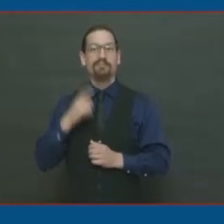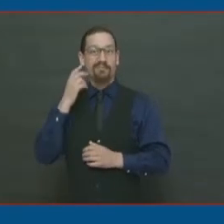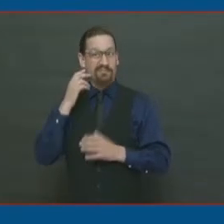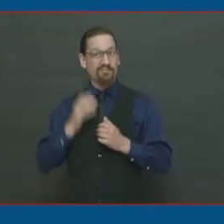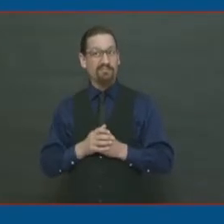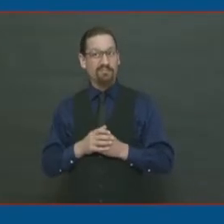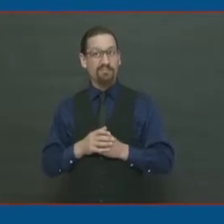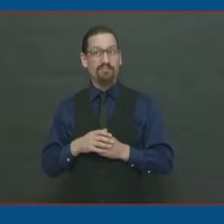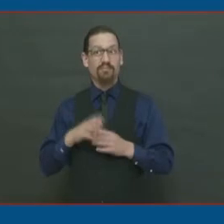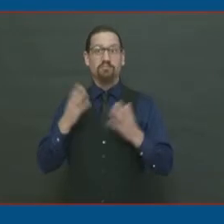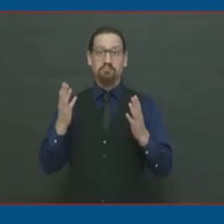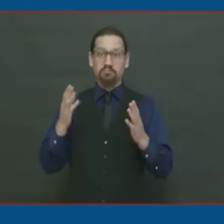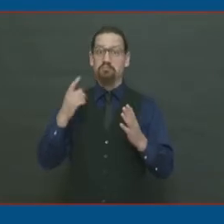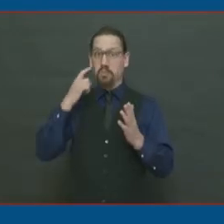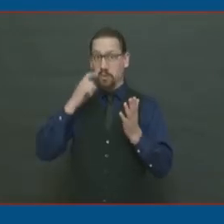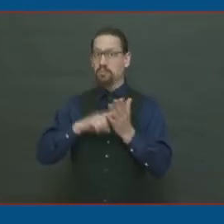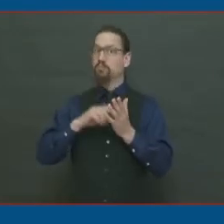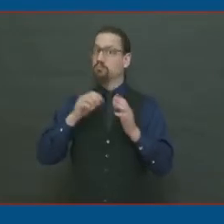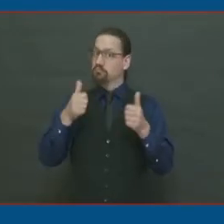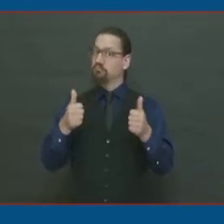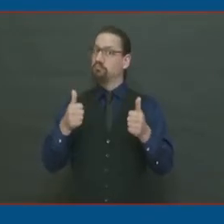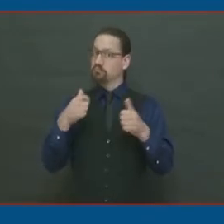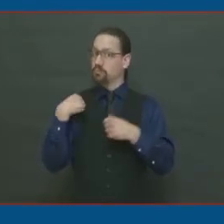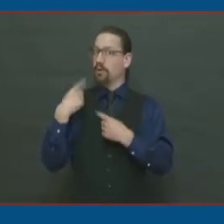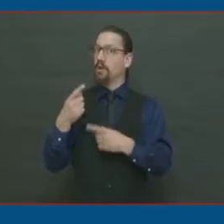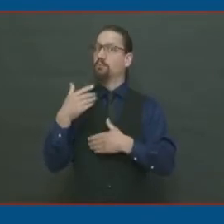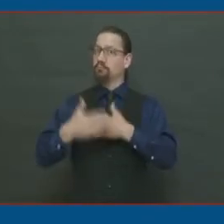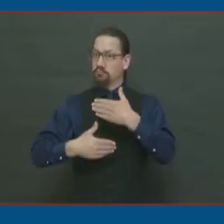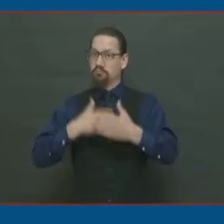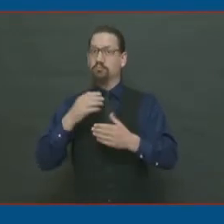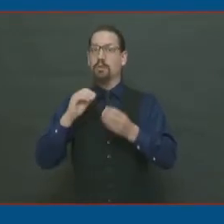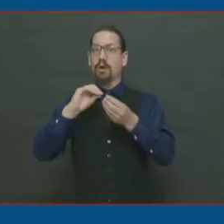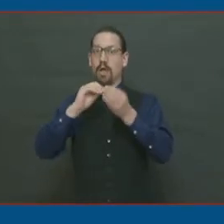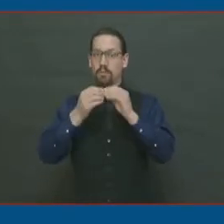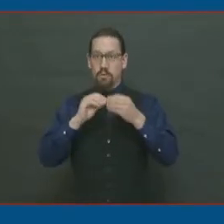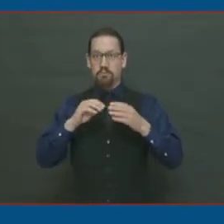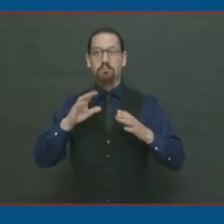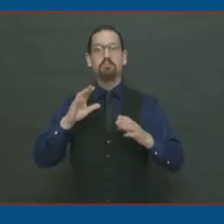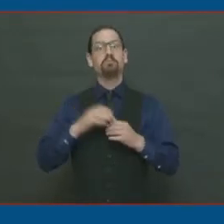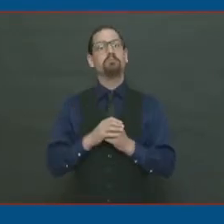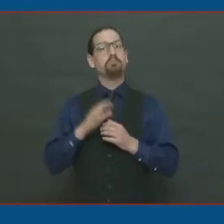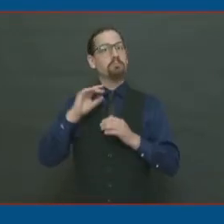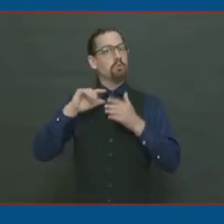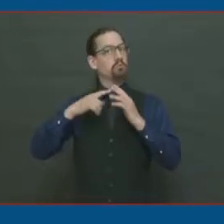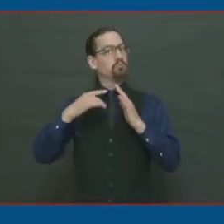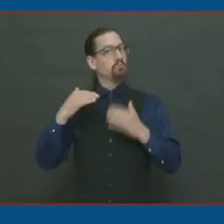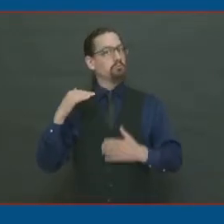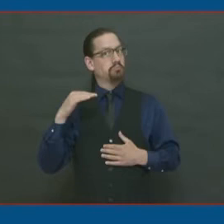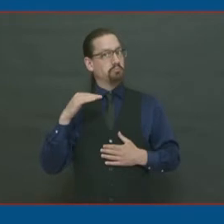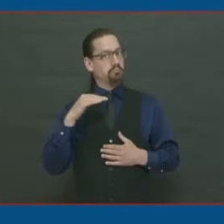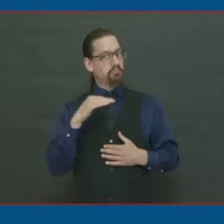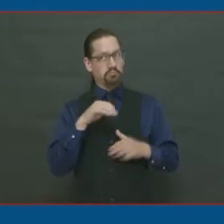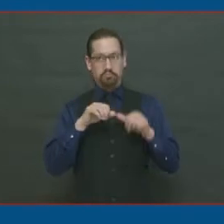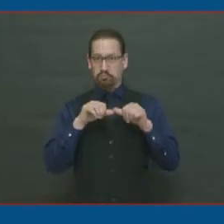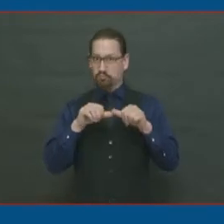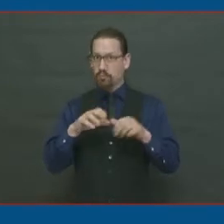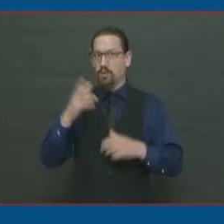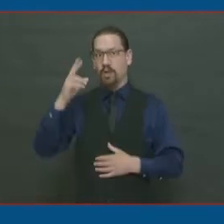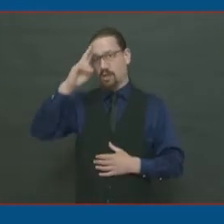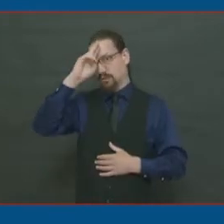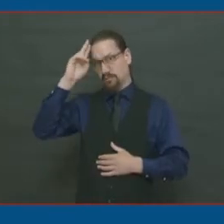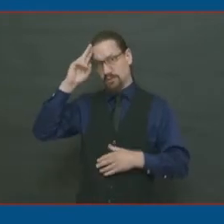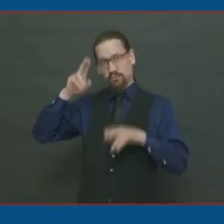know, as you can see, the trends, flattening out of hospitalization and cases. We've had